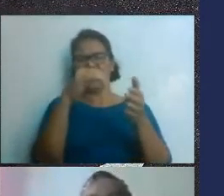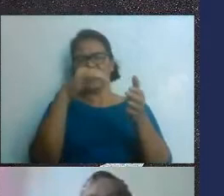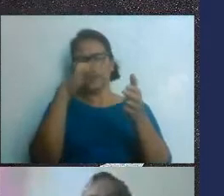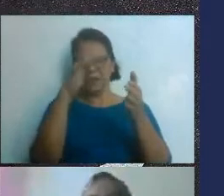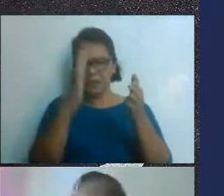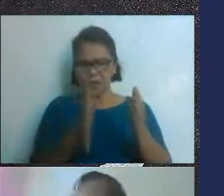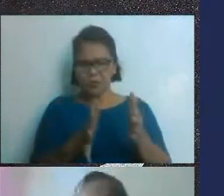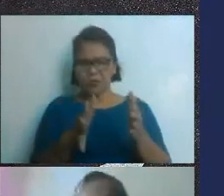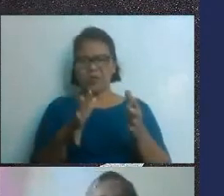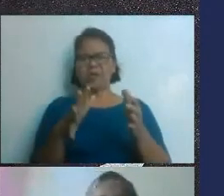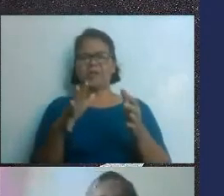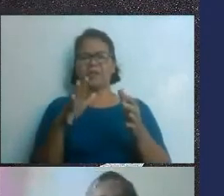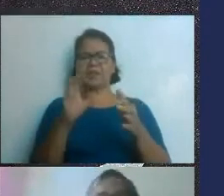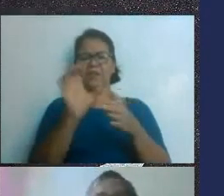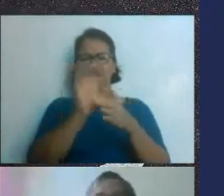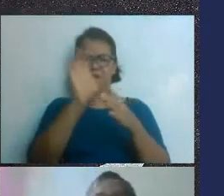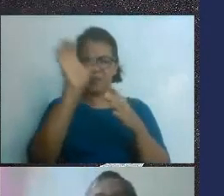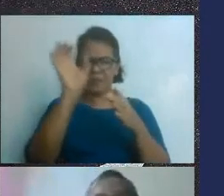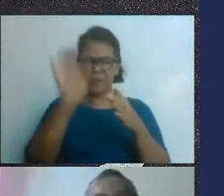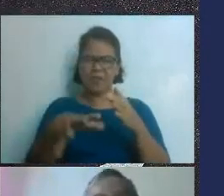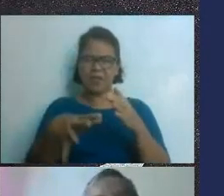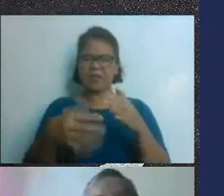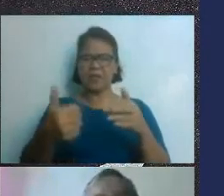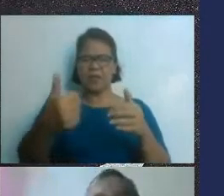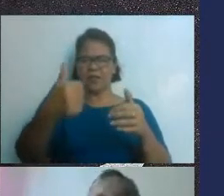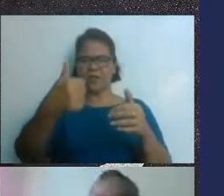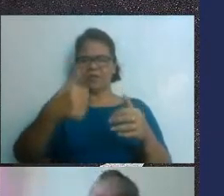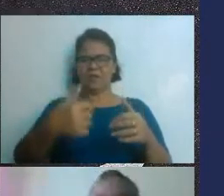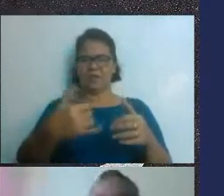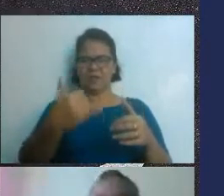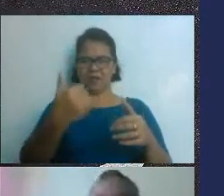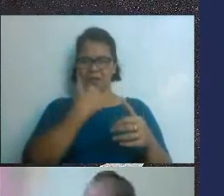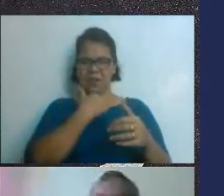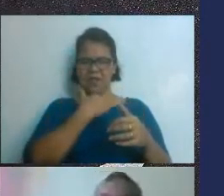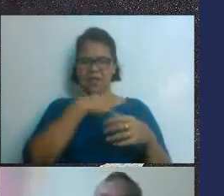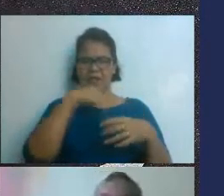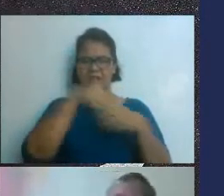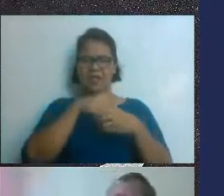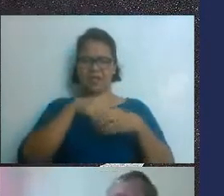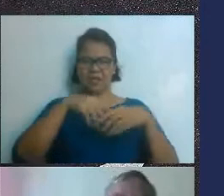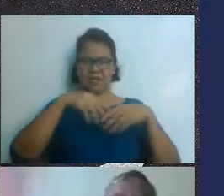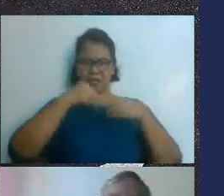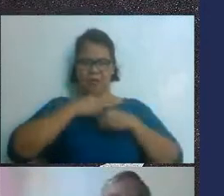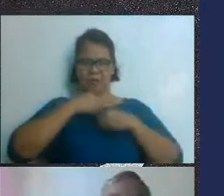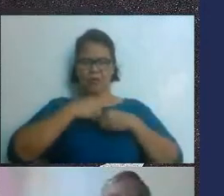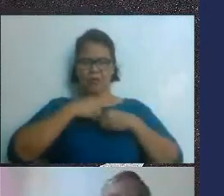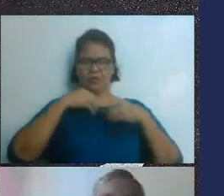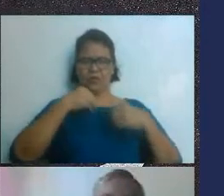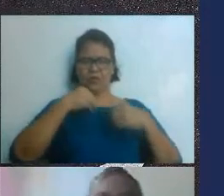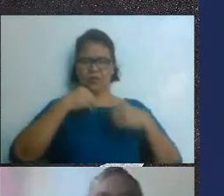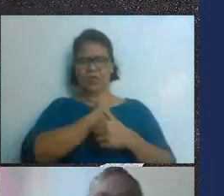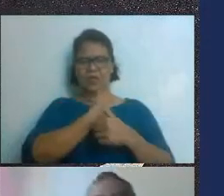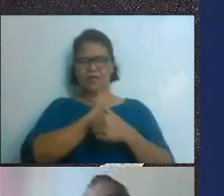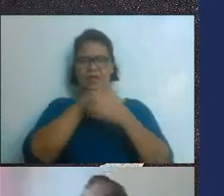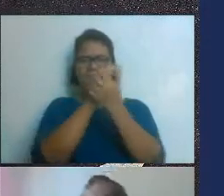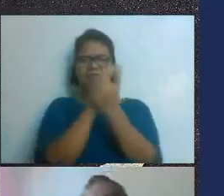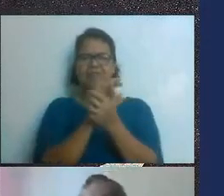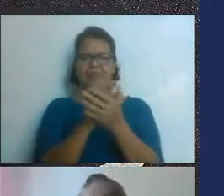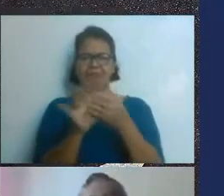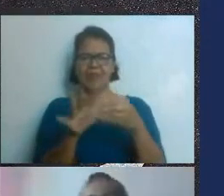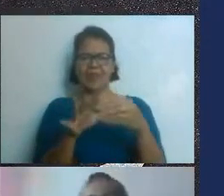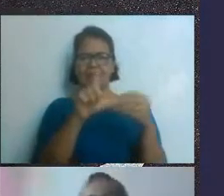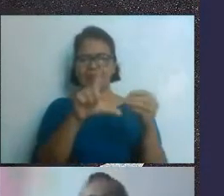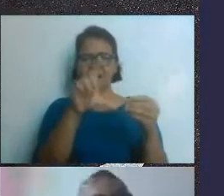completed, or if it is useful beyond a single test or unit of study. Alam niyo naman, we have all been students